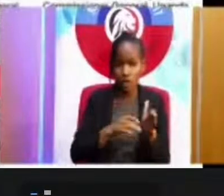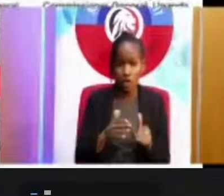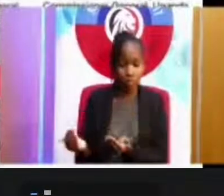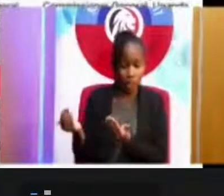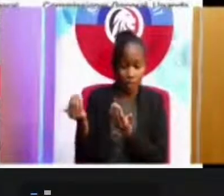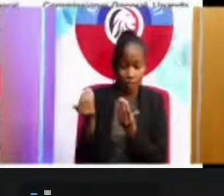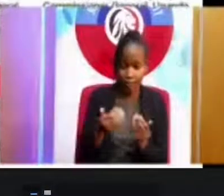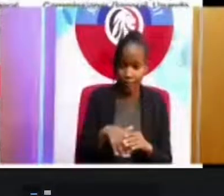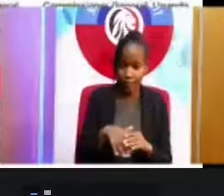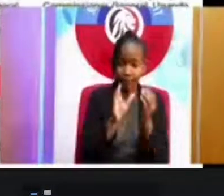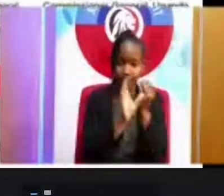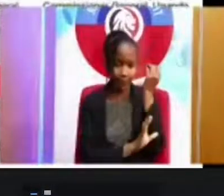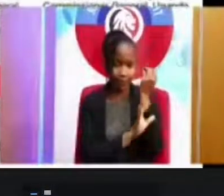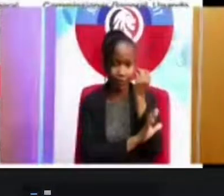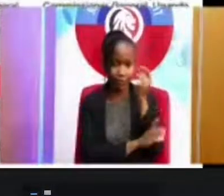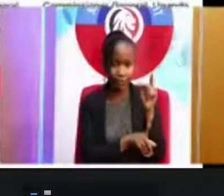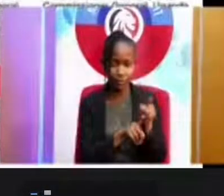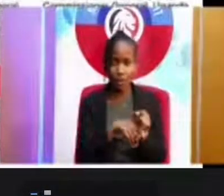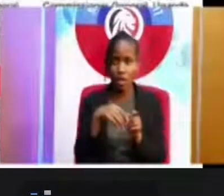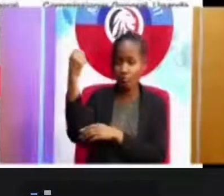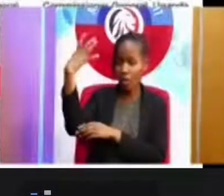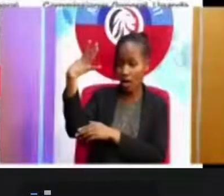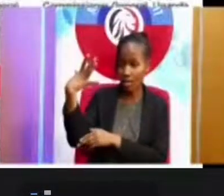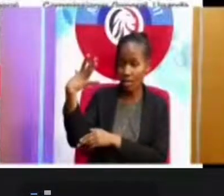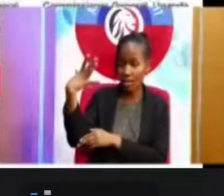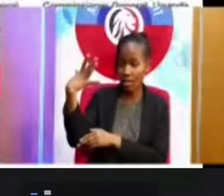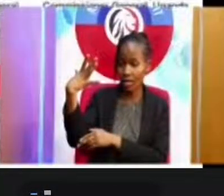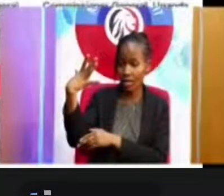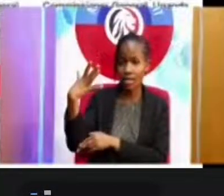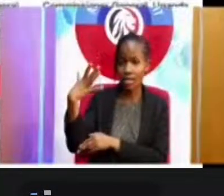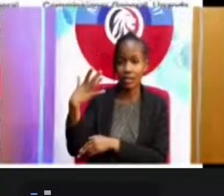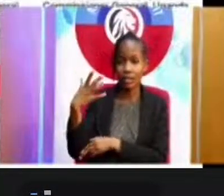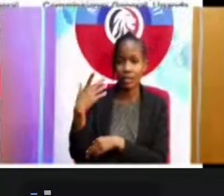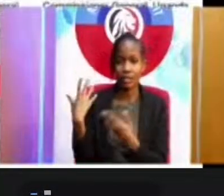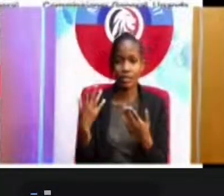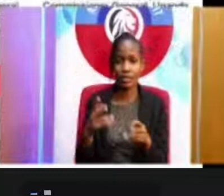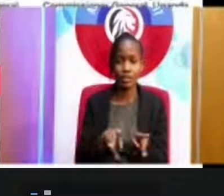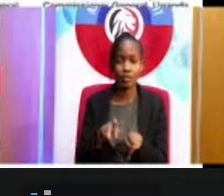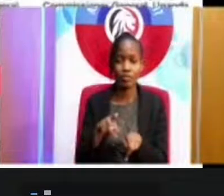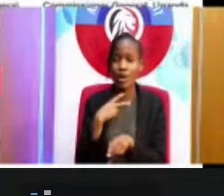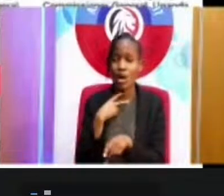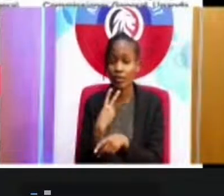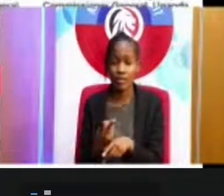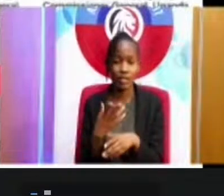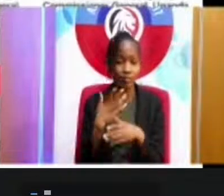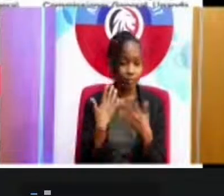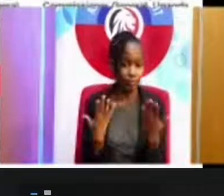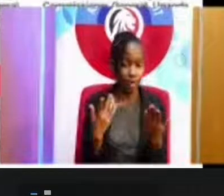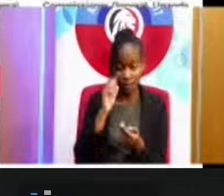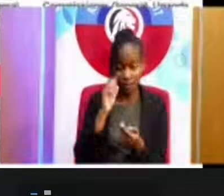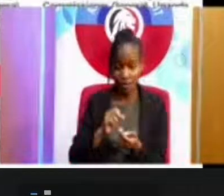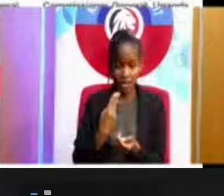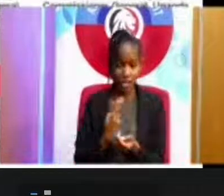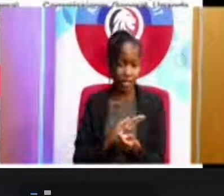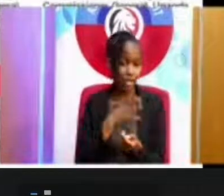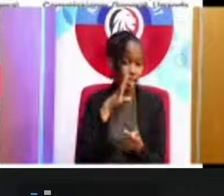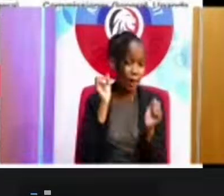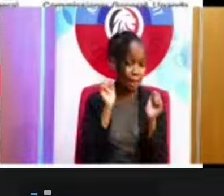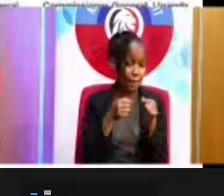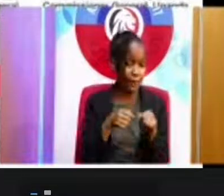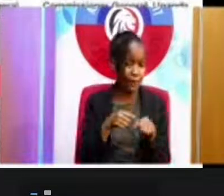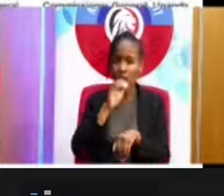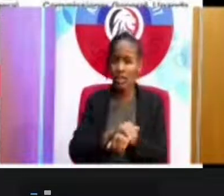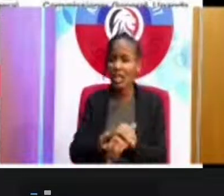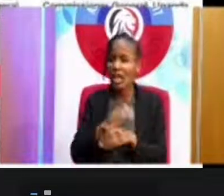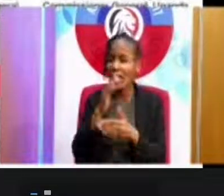IFRIS, the electronic physical receipting and invoicing system, for us to be able to get accurate returns